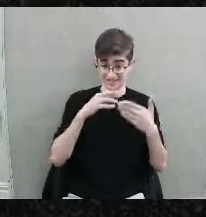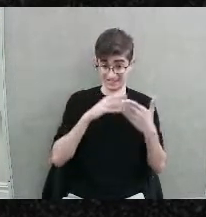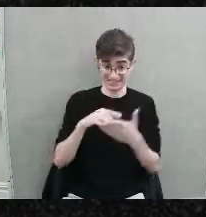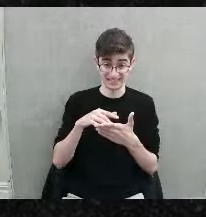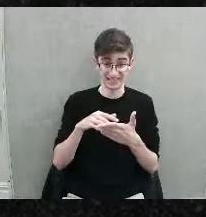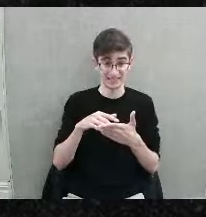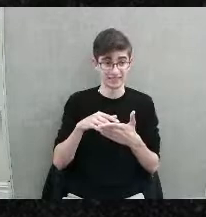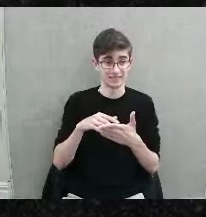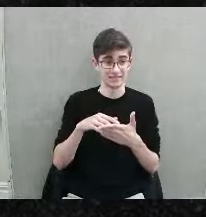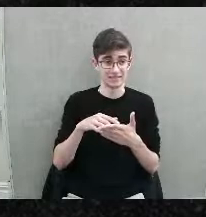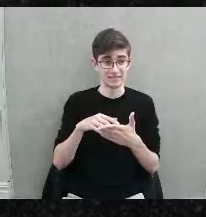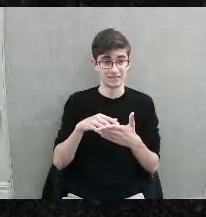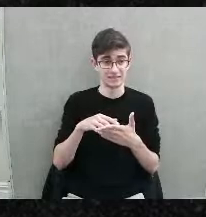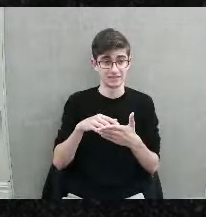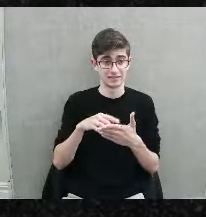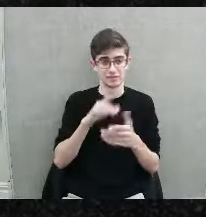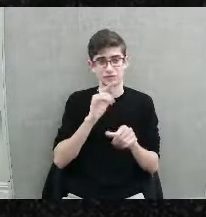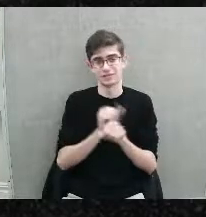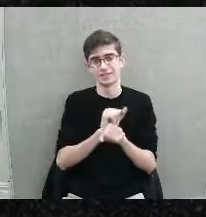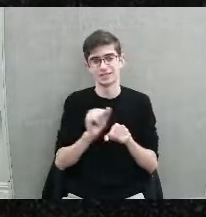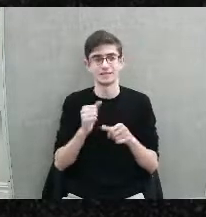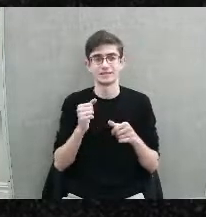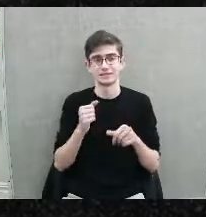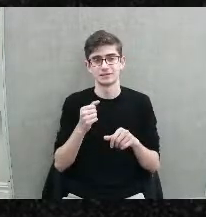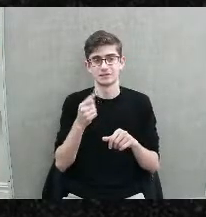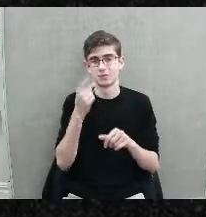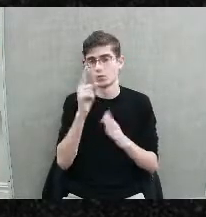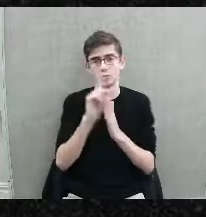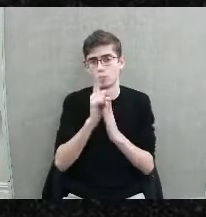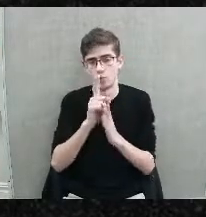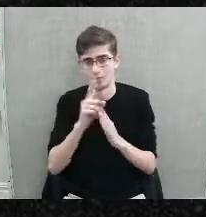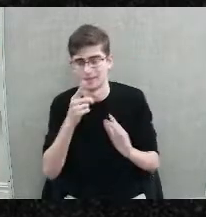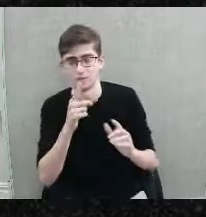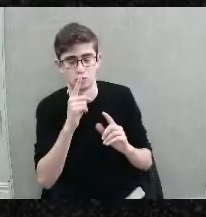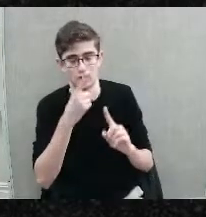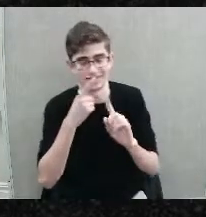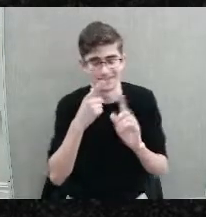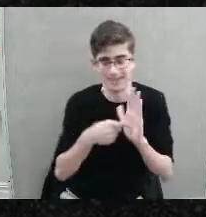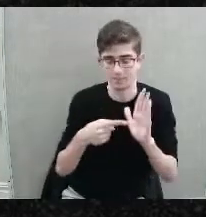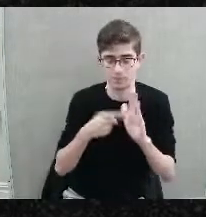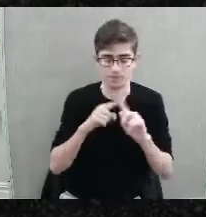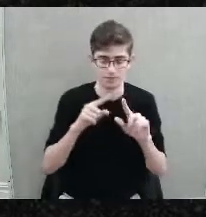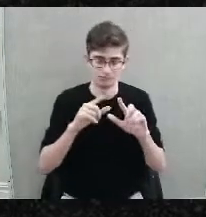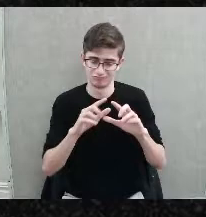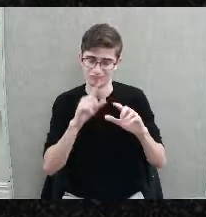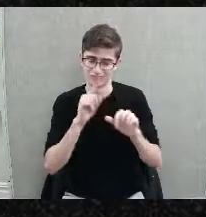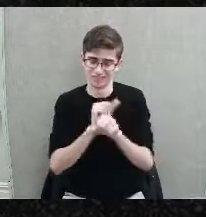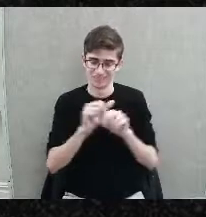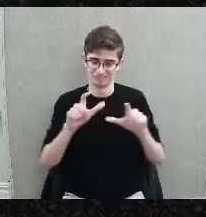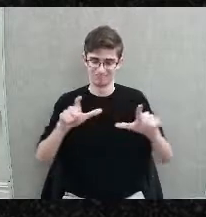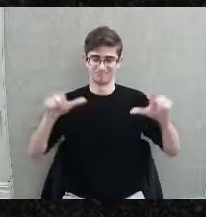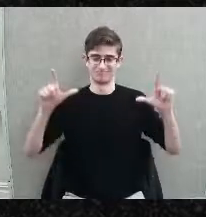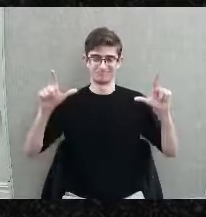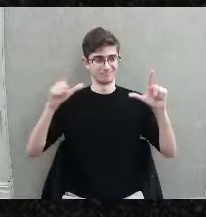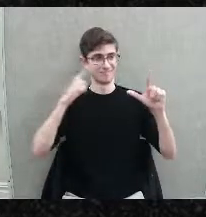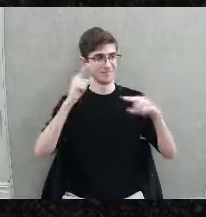I should just say it's but an instance of a sort of larger approach to thinking about these disposable